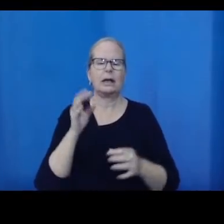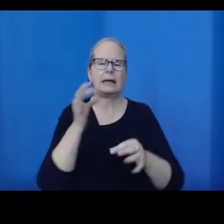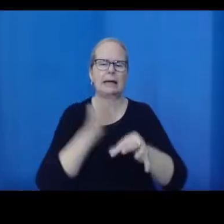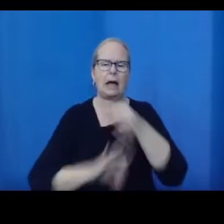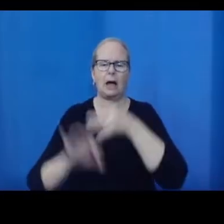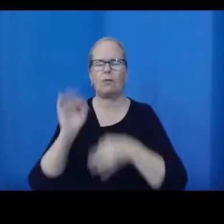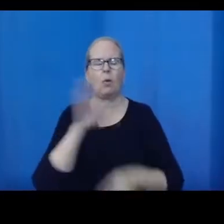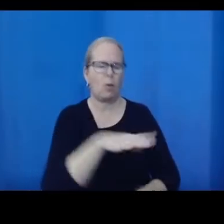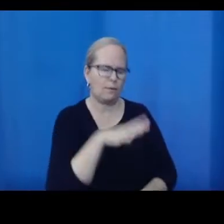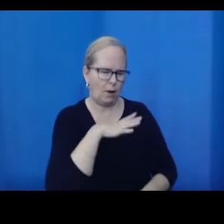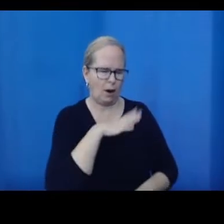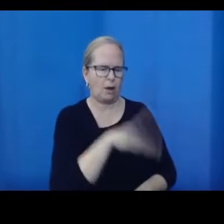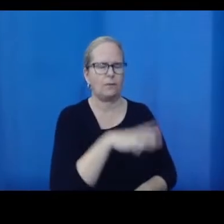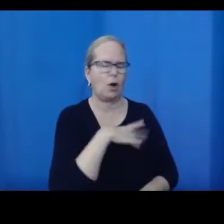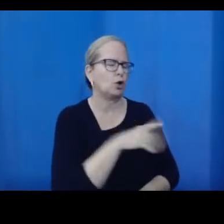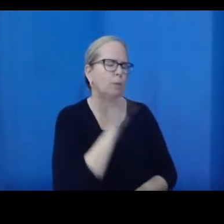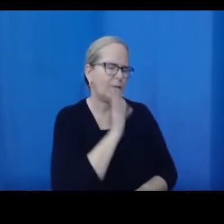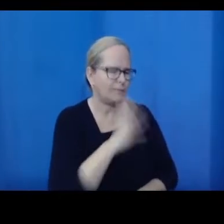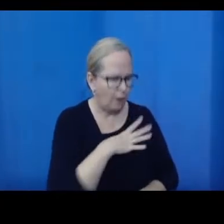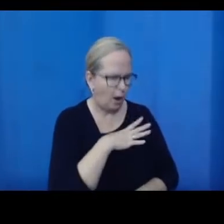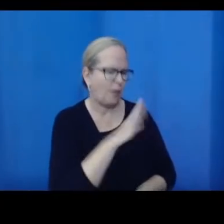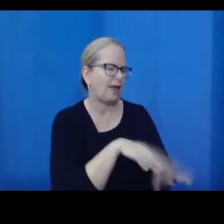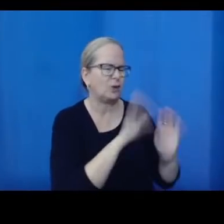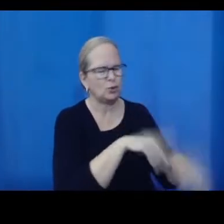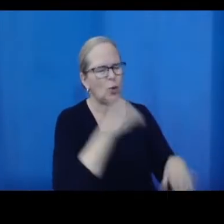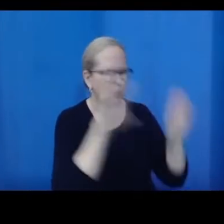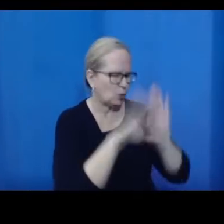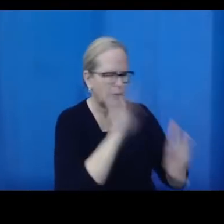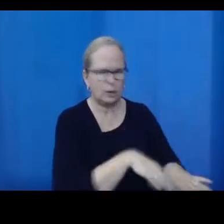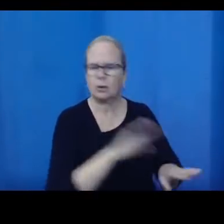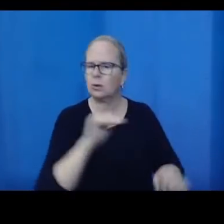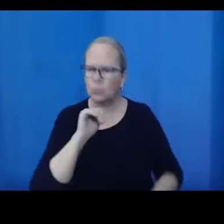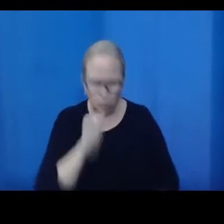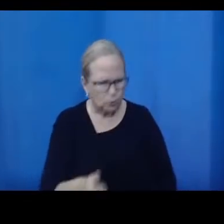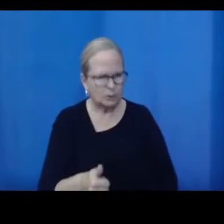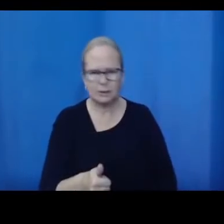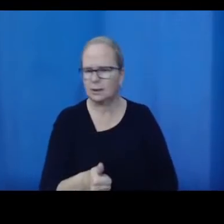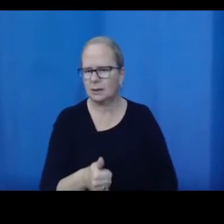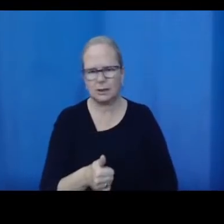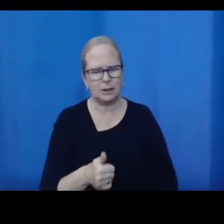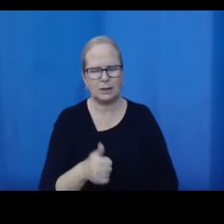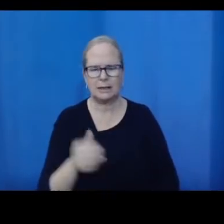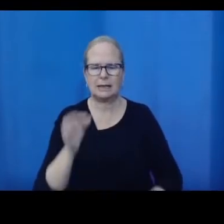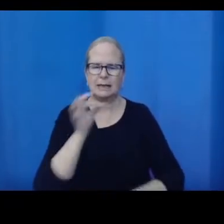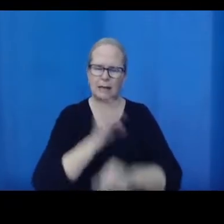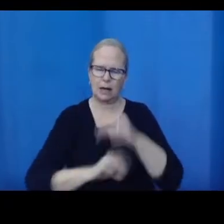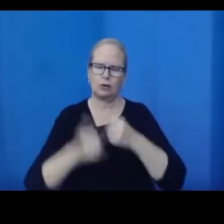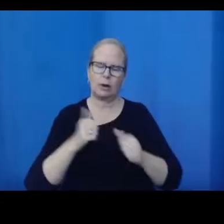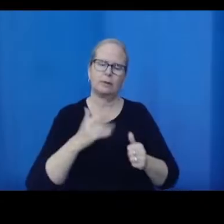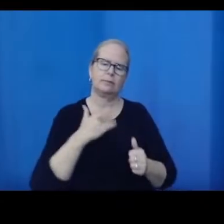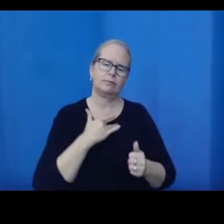look for those little small things, those little acts of kindness and love that help someone feel supported.